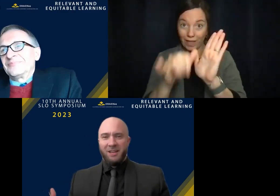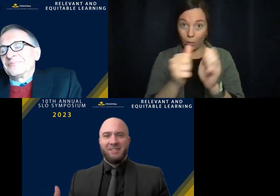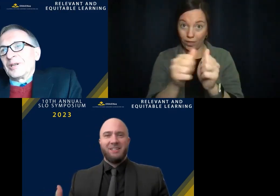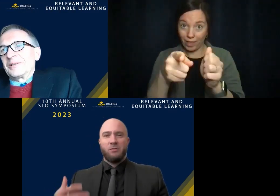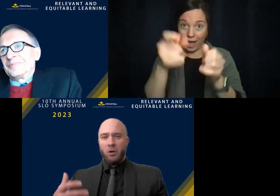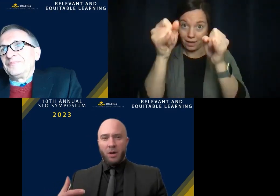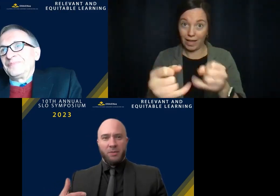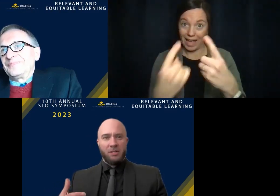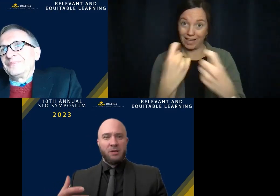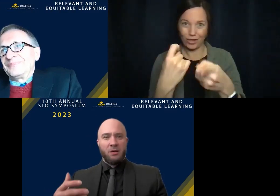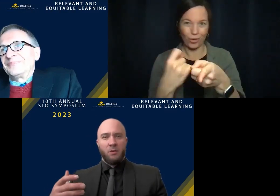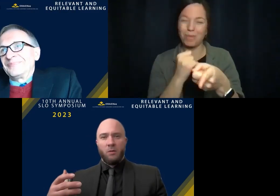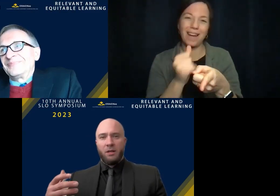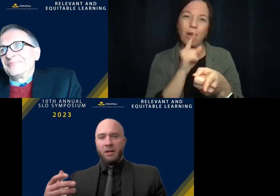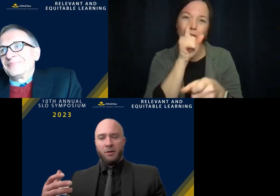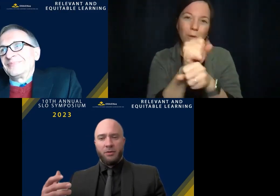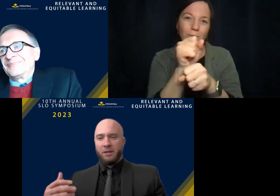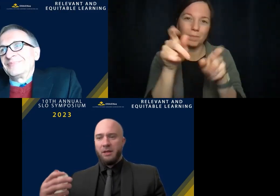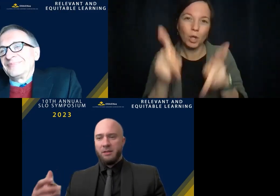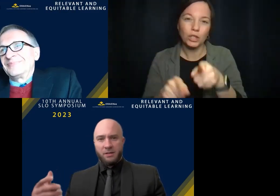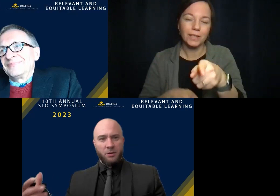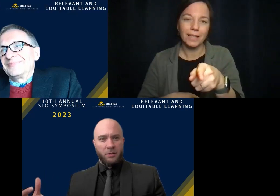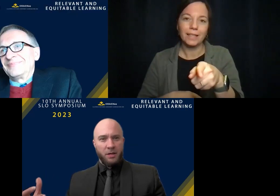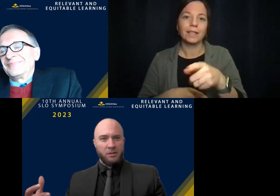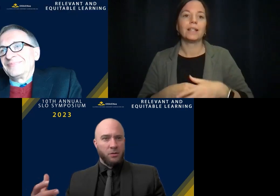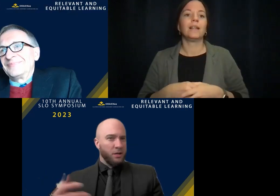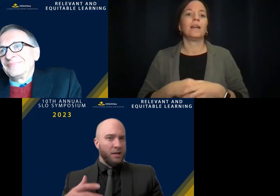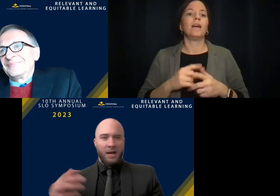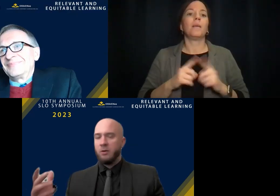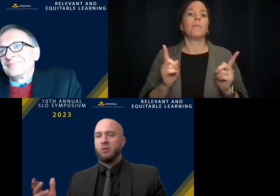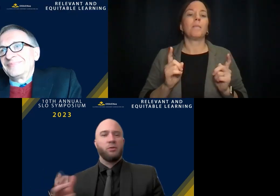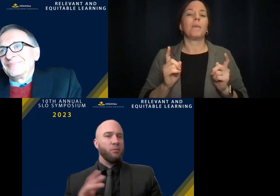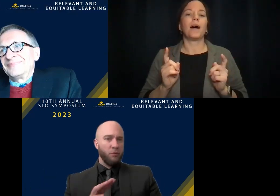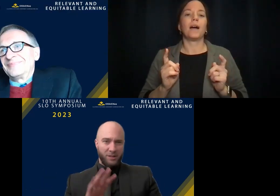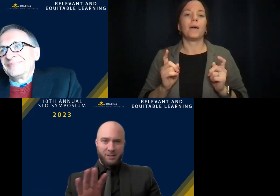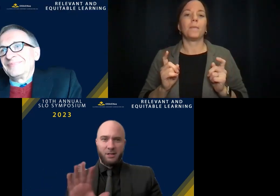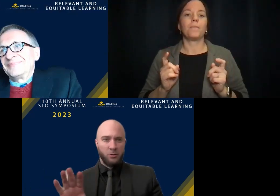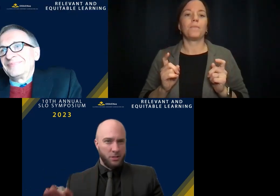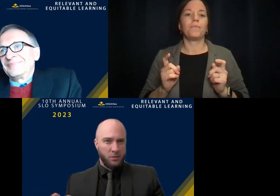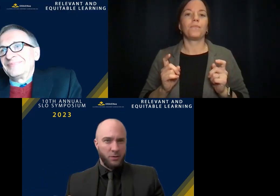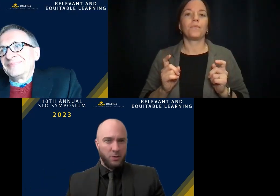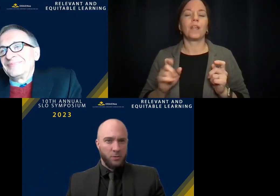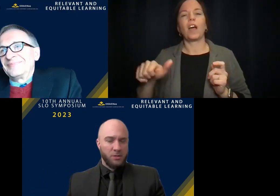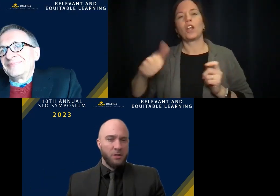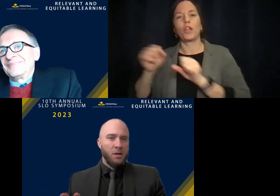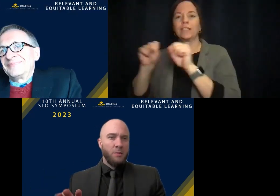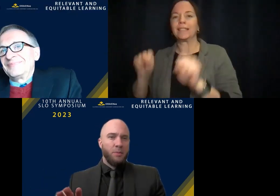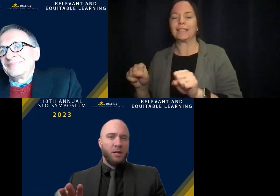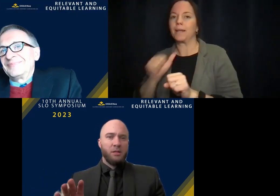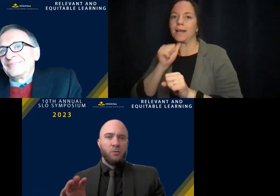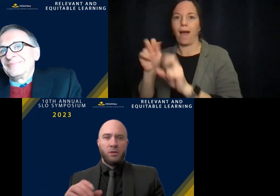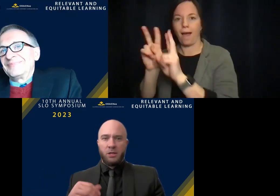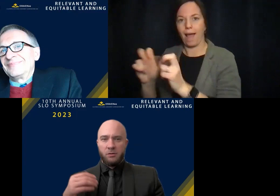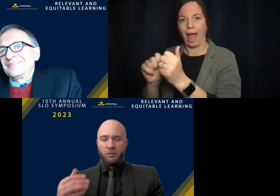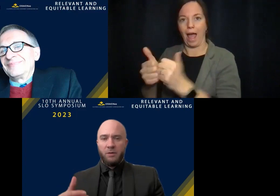individual. It's right. A robot, but it's, and I don't think at this other thing is looking at how you're moving, like this other system we used,